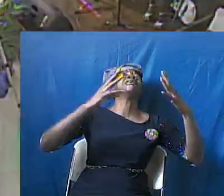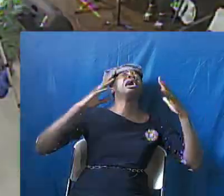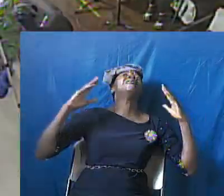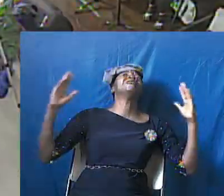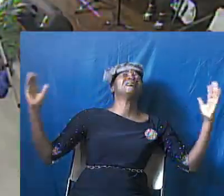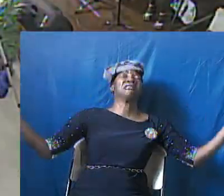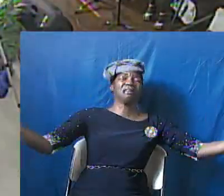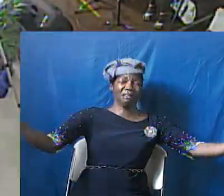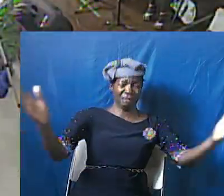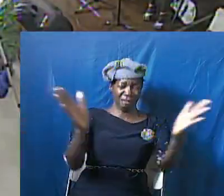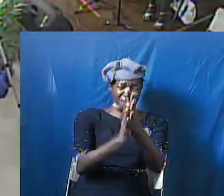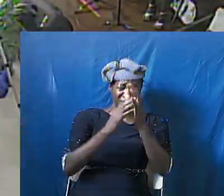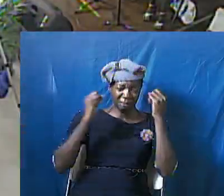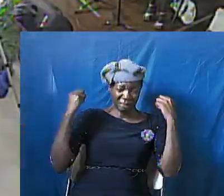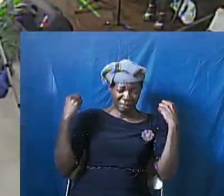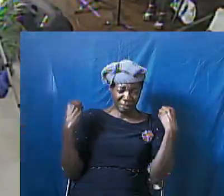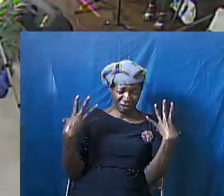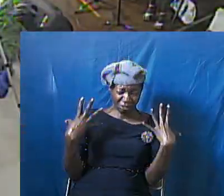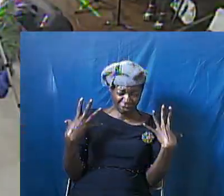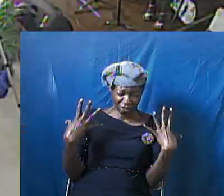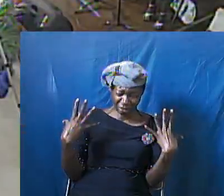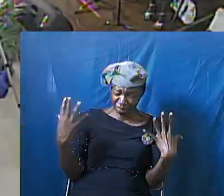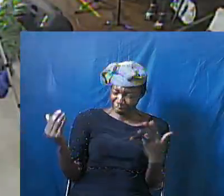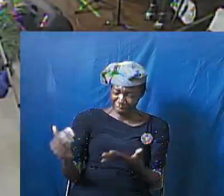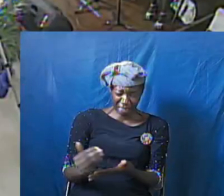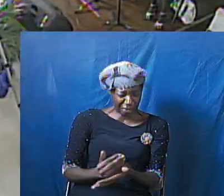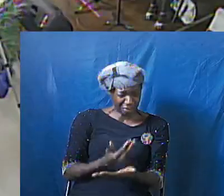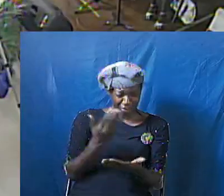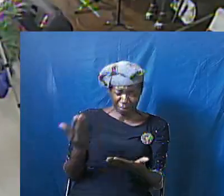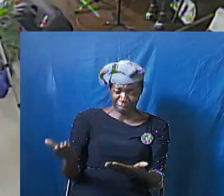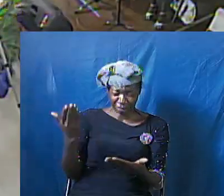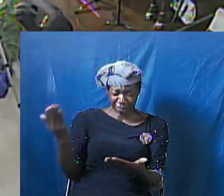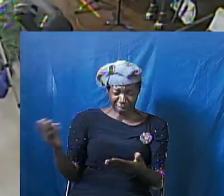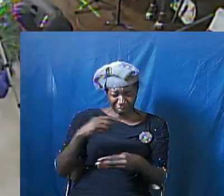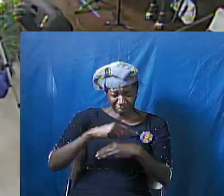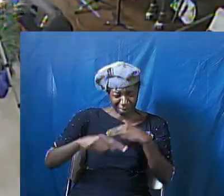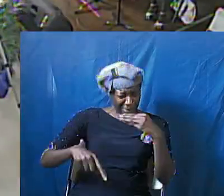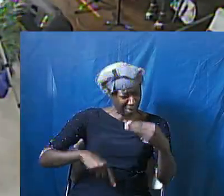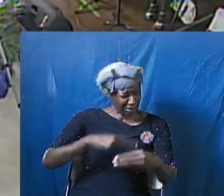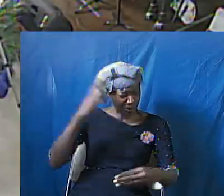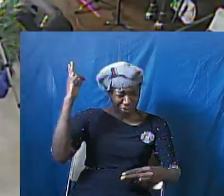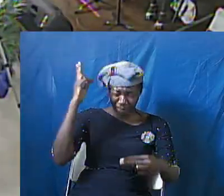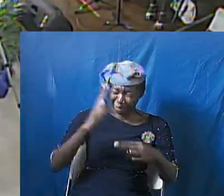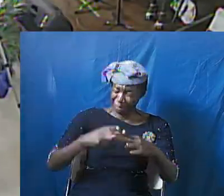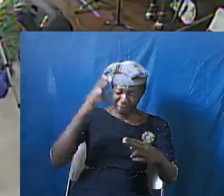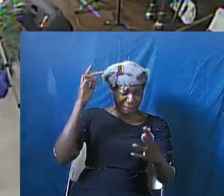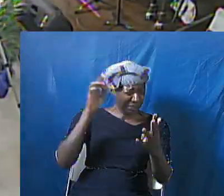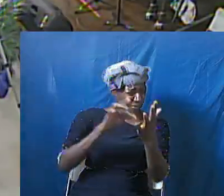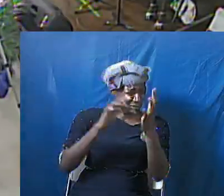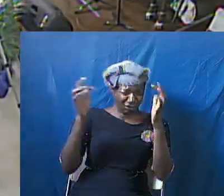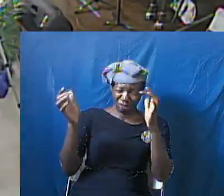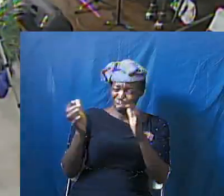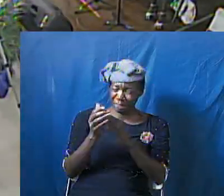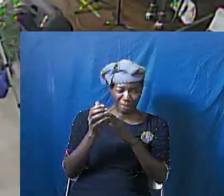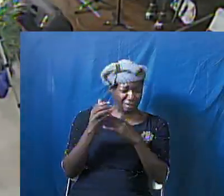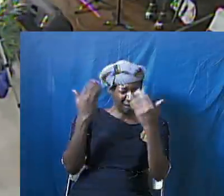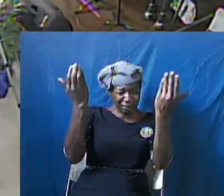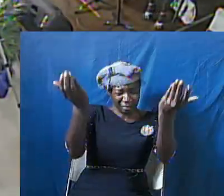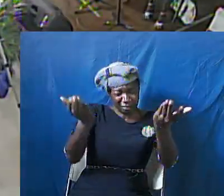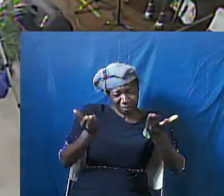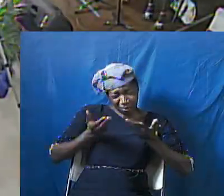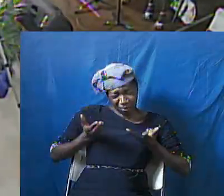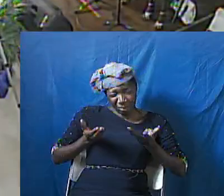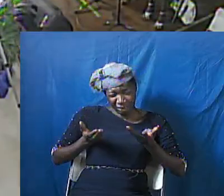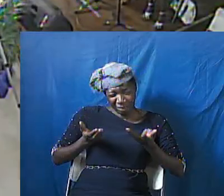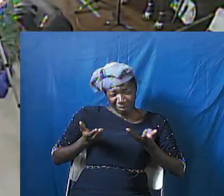Jesus. There's just something about Jesus. He has brought us through a week and we're here